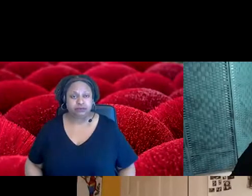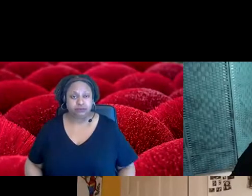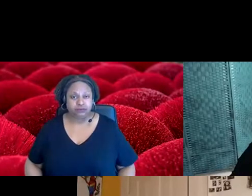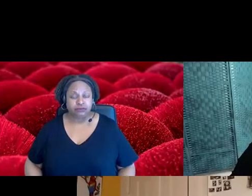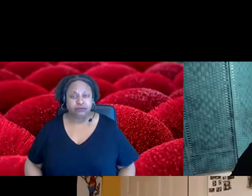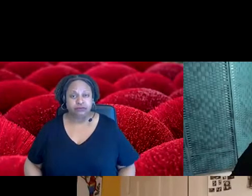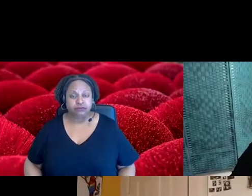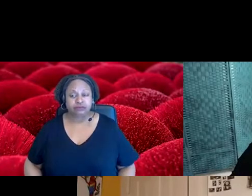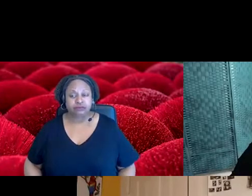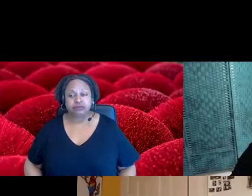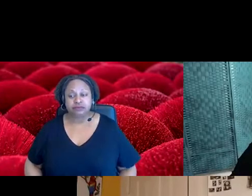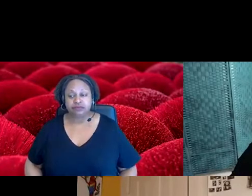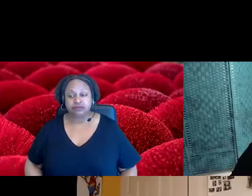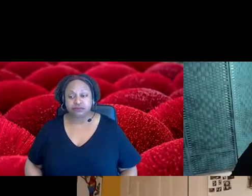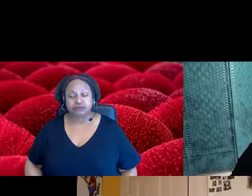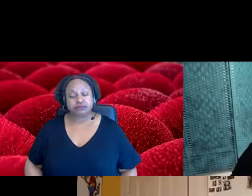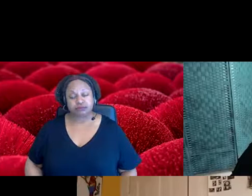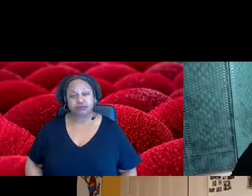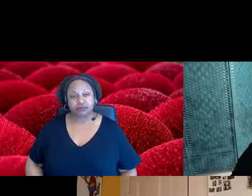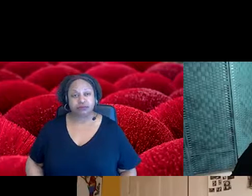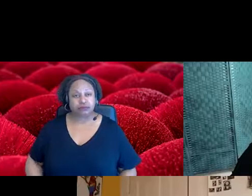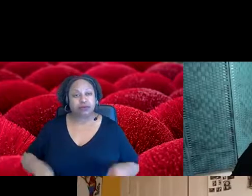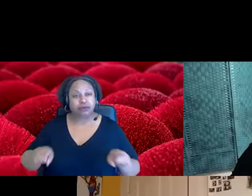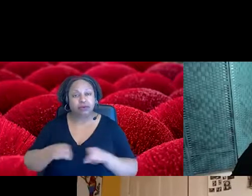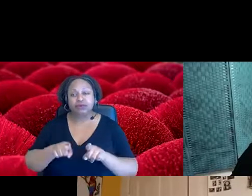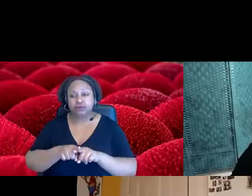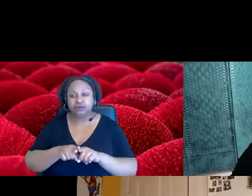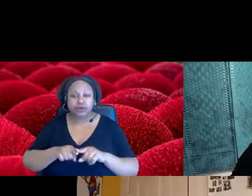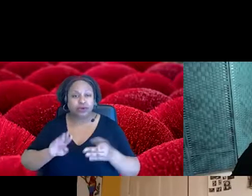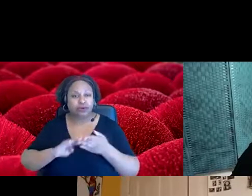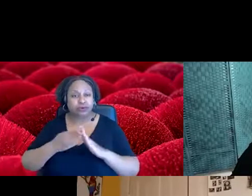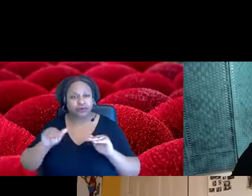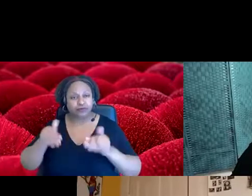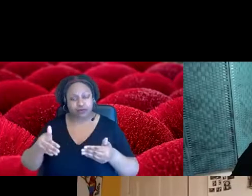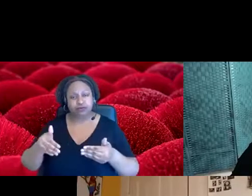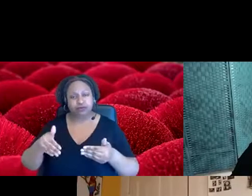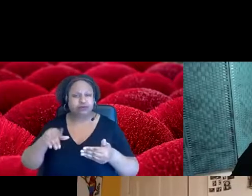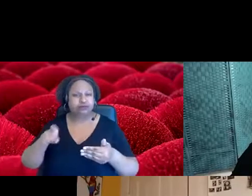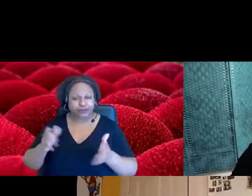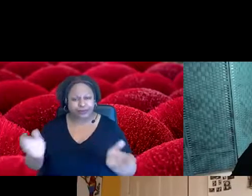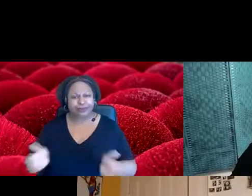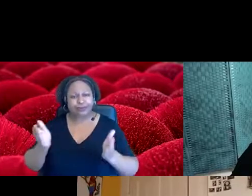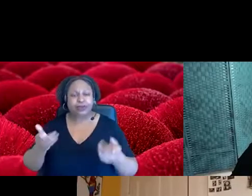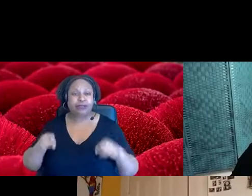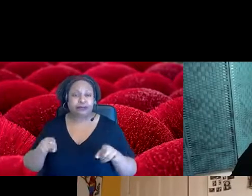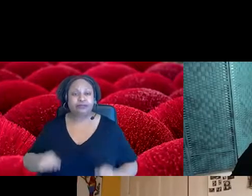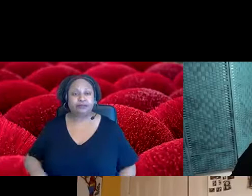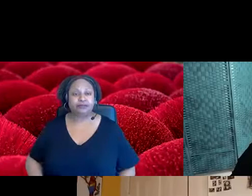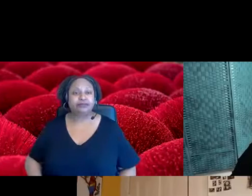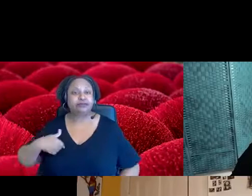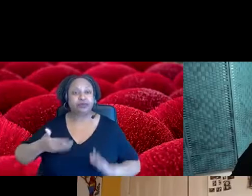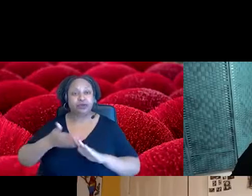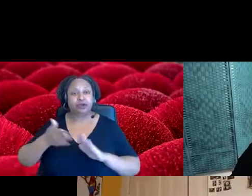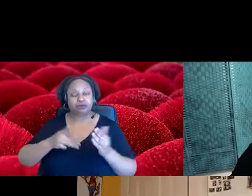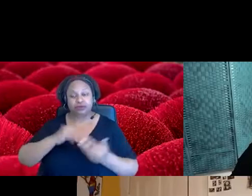community focus that needs to happen. So, you know, for instance, I had a lovely Older and Reckless